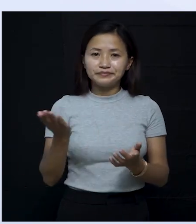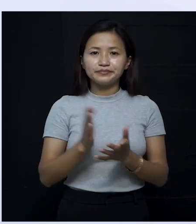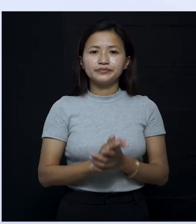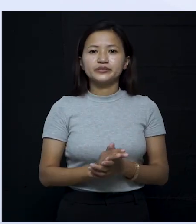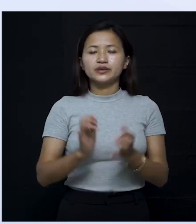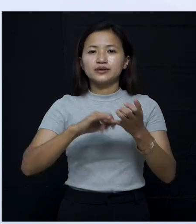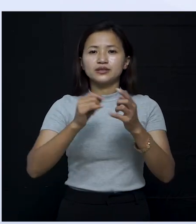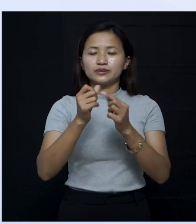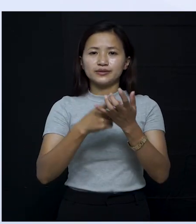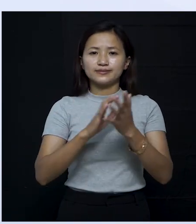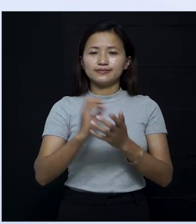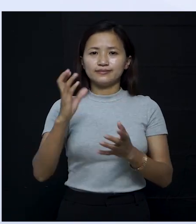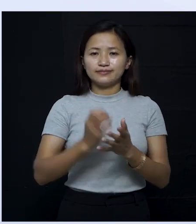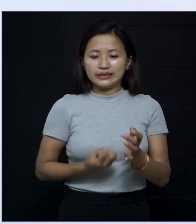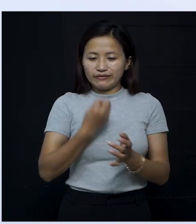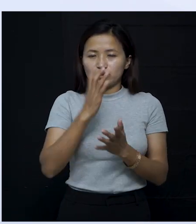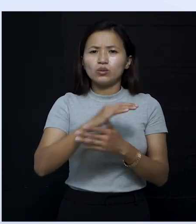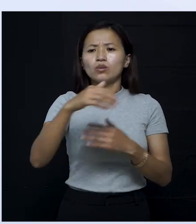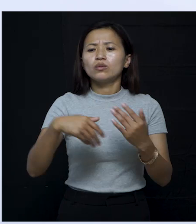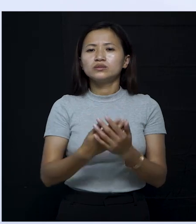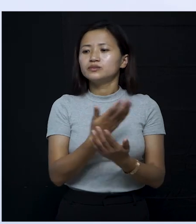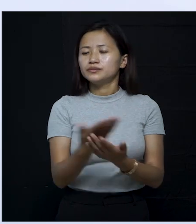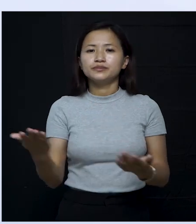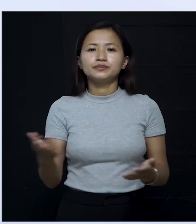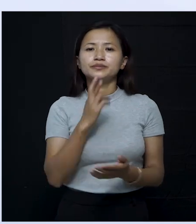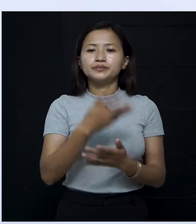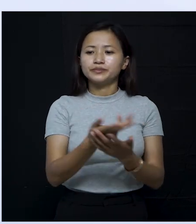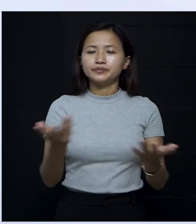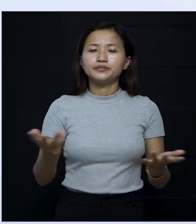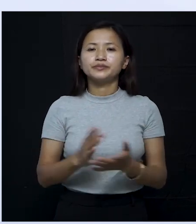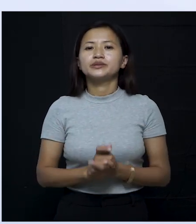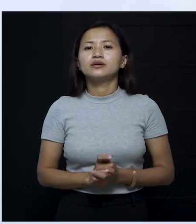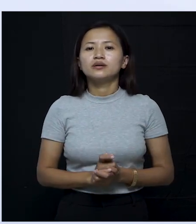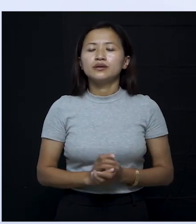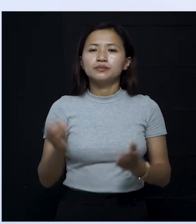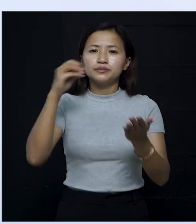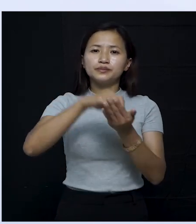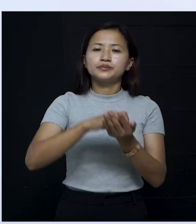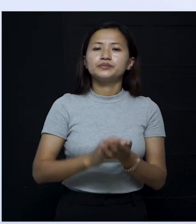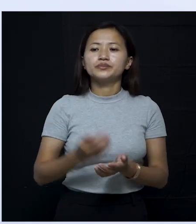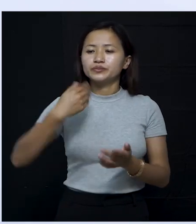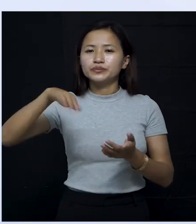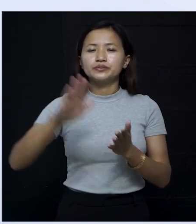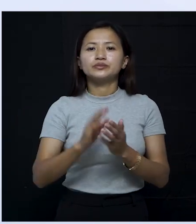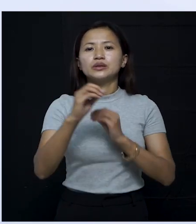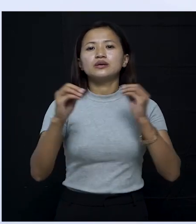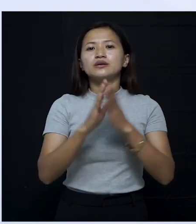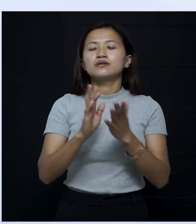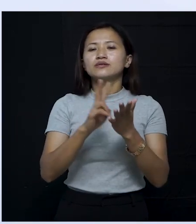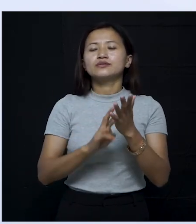it? Spices, flowers, all those are there. And as I've said, you mentioned the thing, if you are going to write about